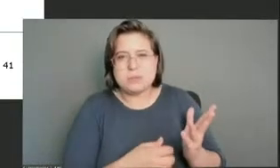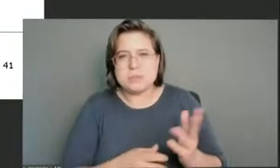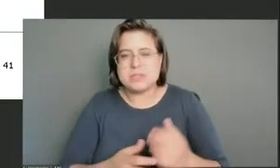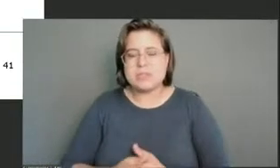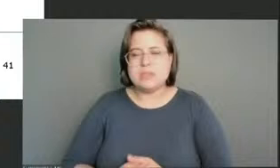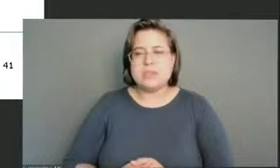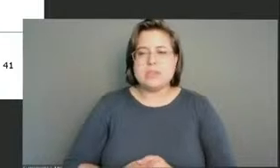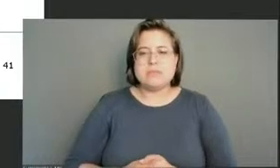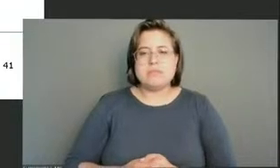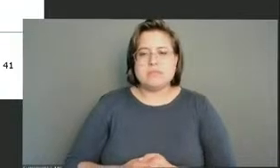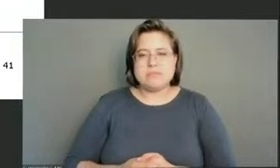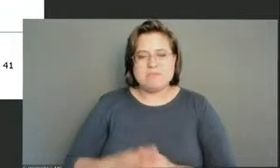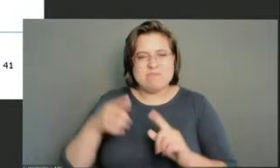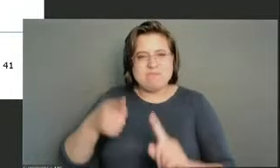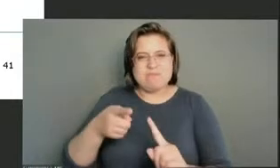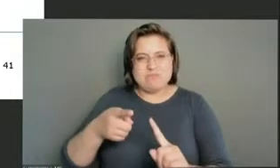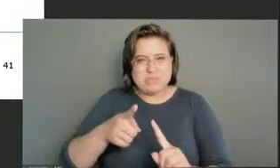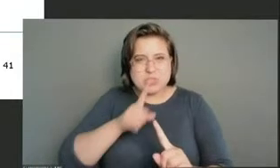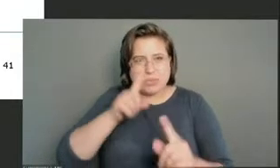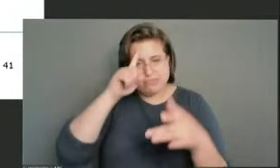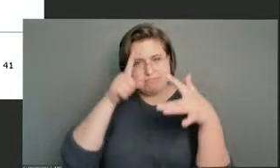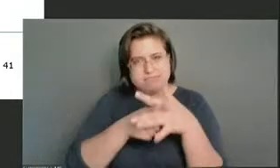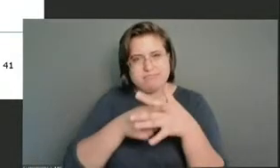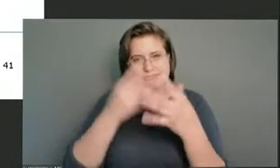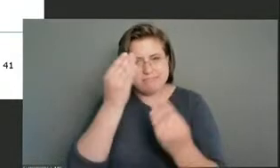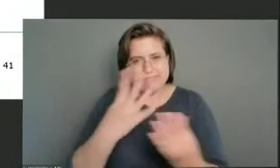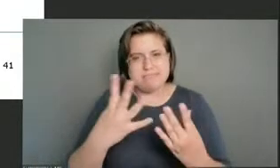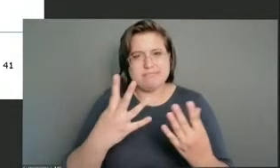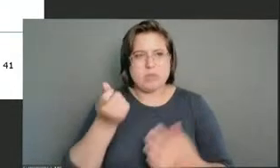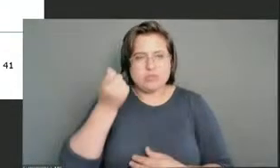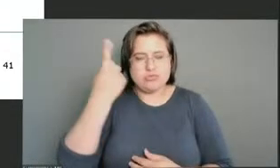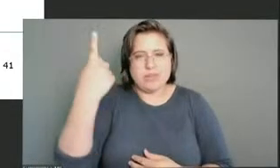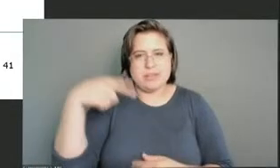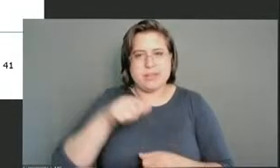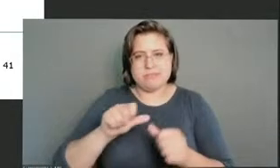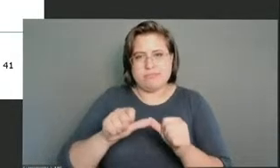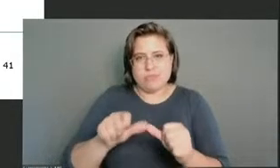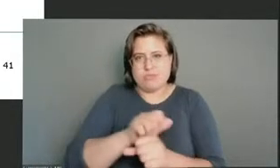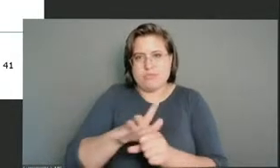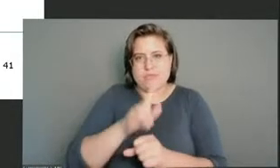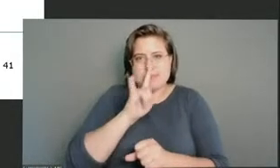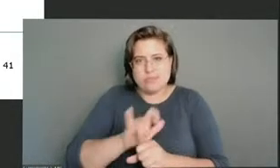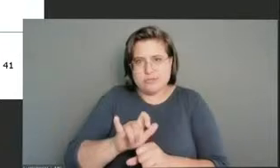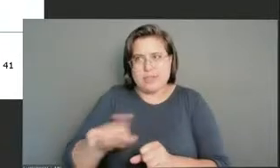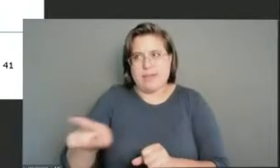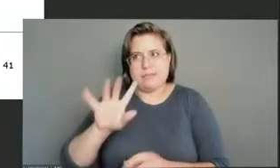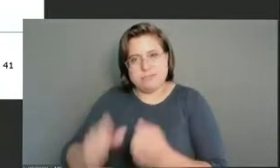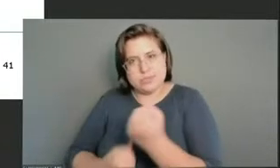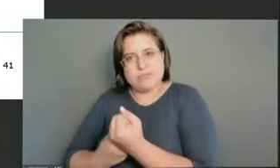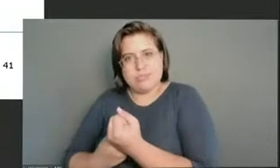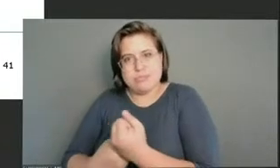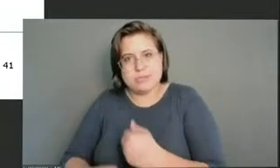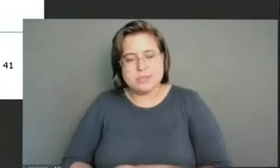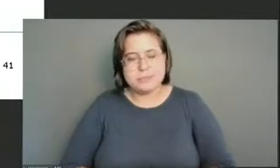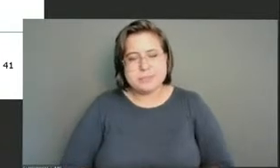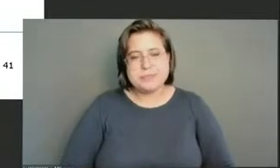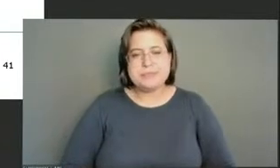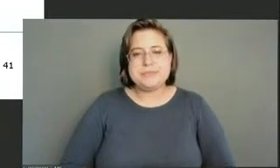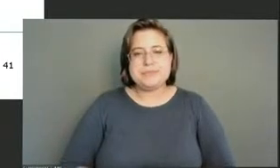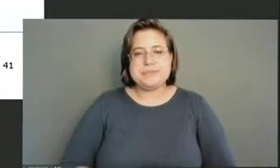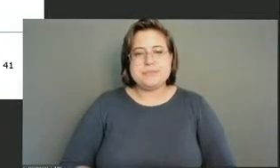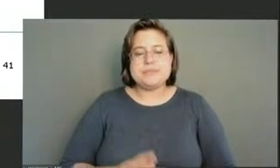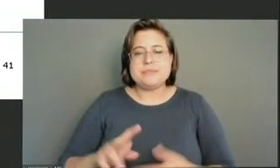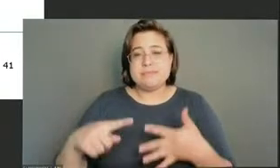understanding, so that they can get the supports and services they need in their community. The second recommendation is